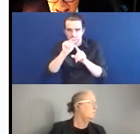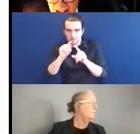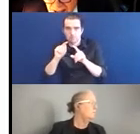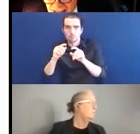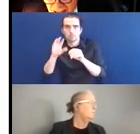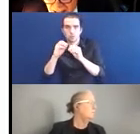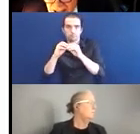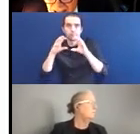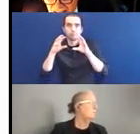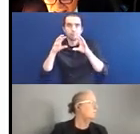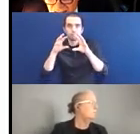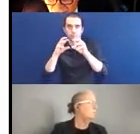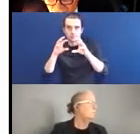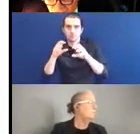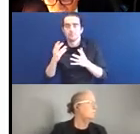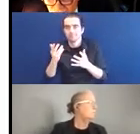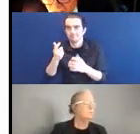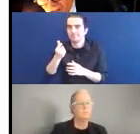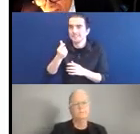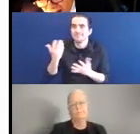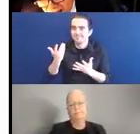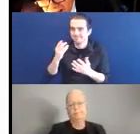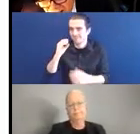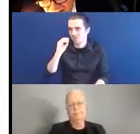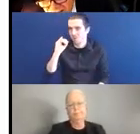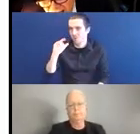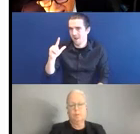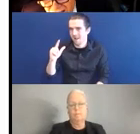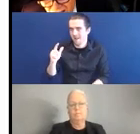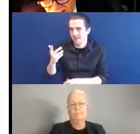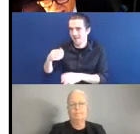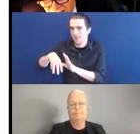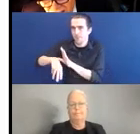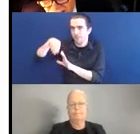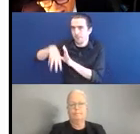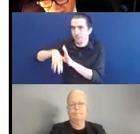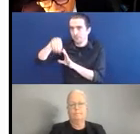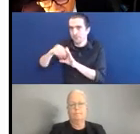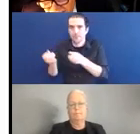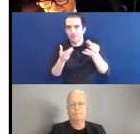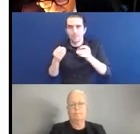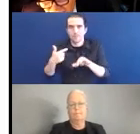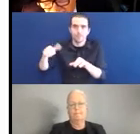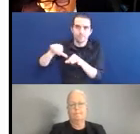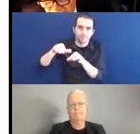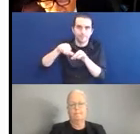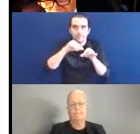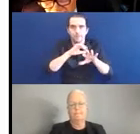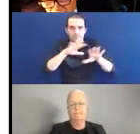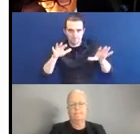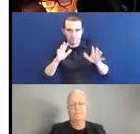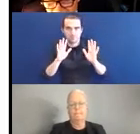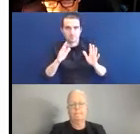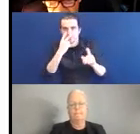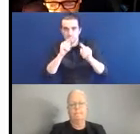And I'd say that the size of all of the Middle East countries there, Israel, Saudi Arabia, Qatar, and